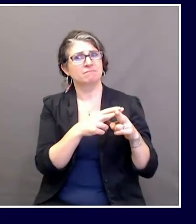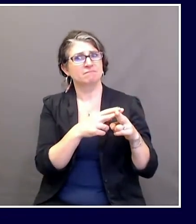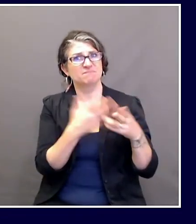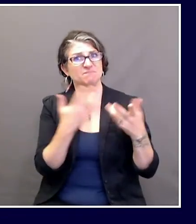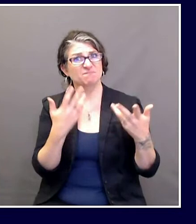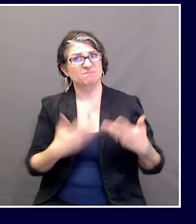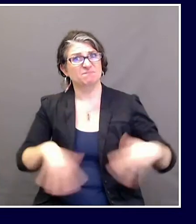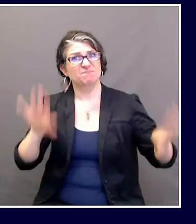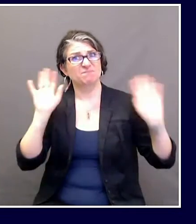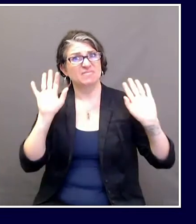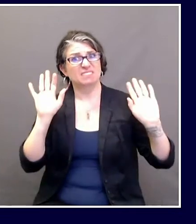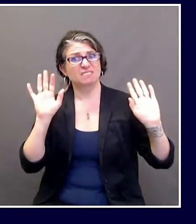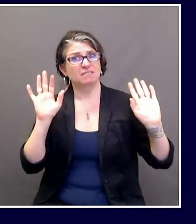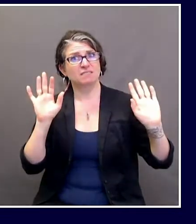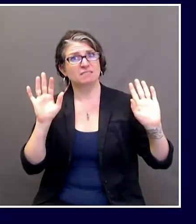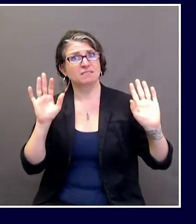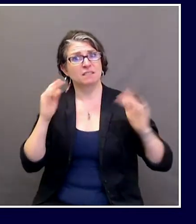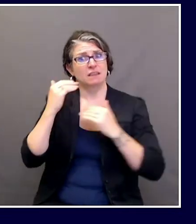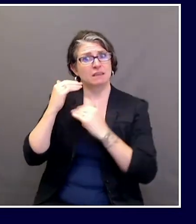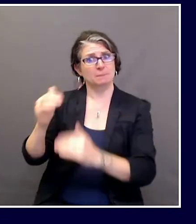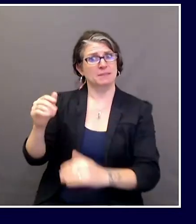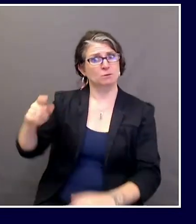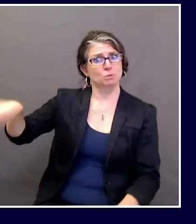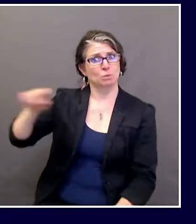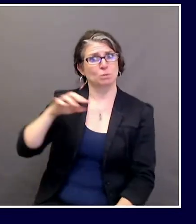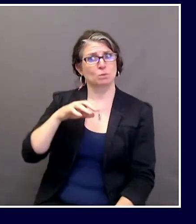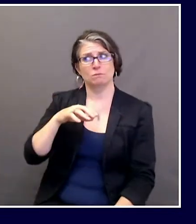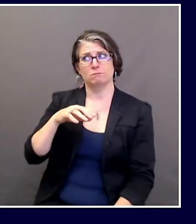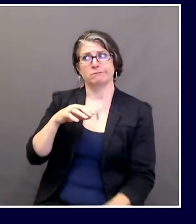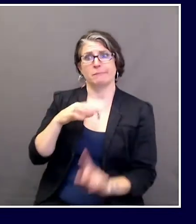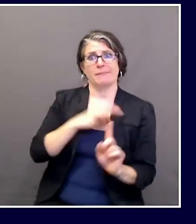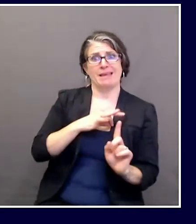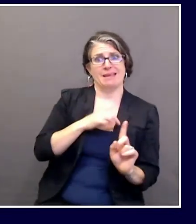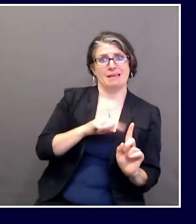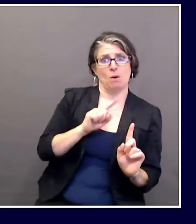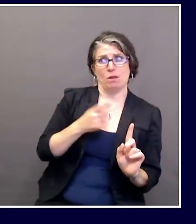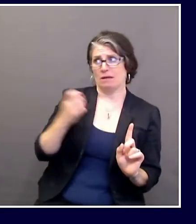idea? Can anyone get a shot?